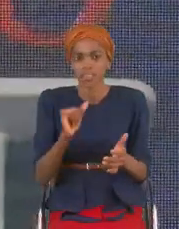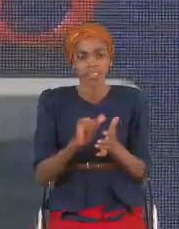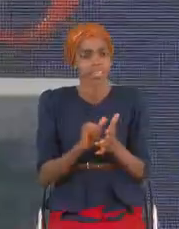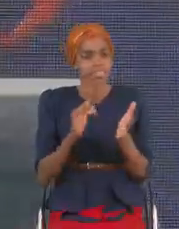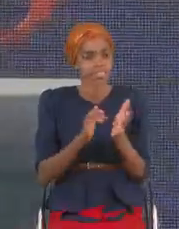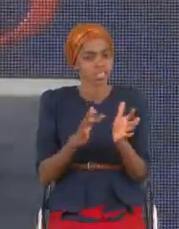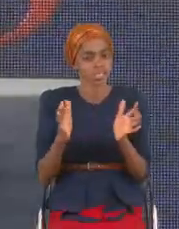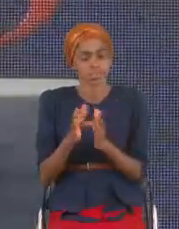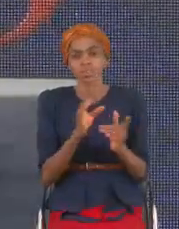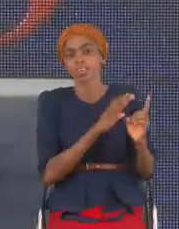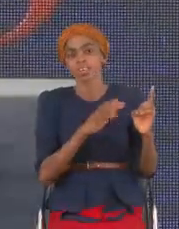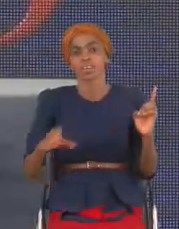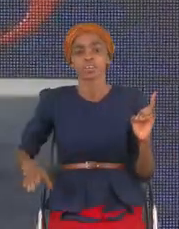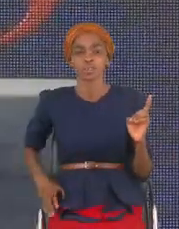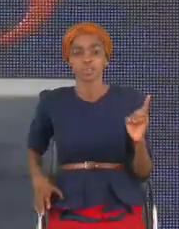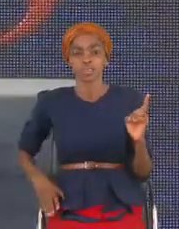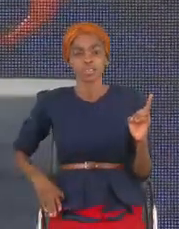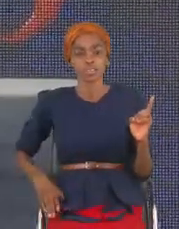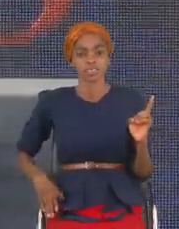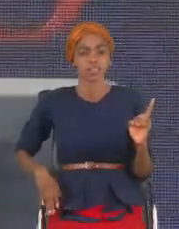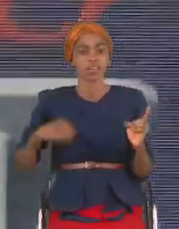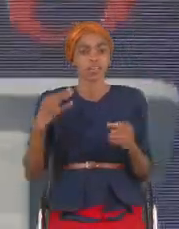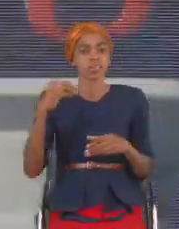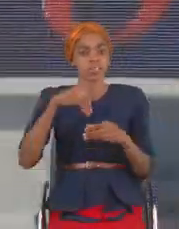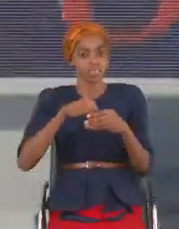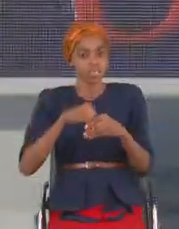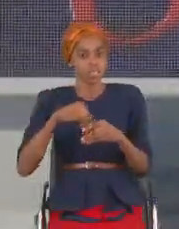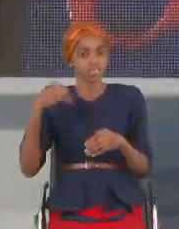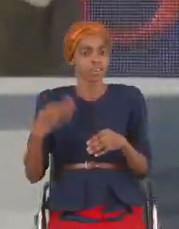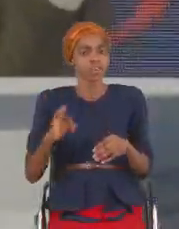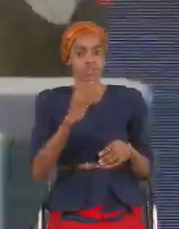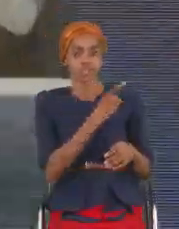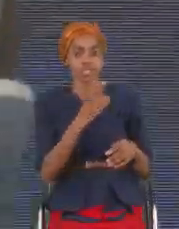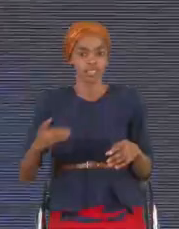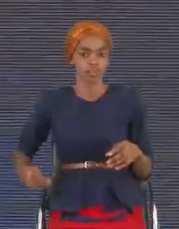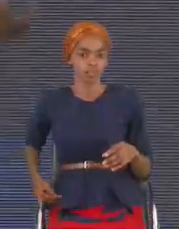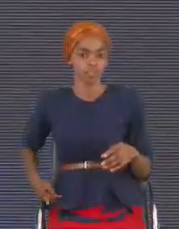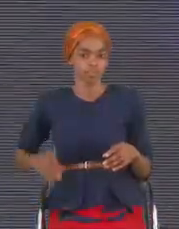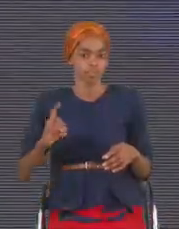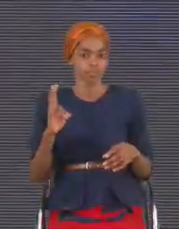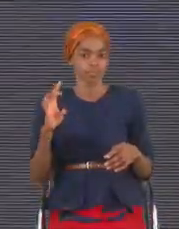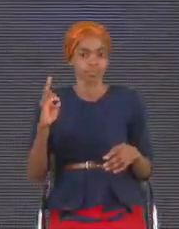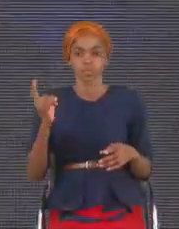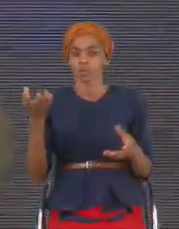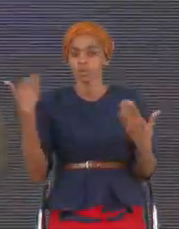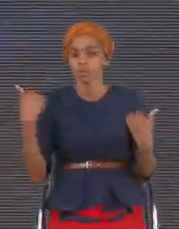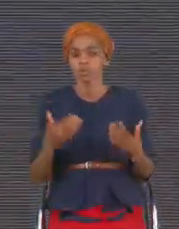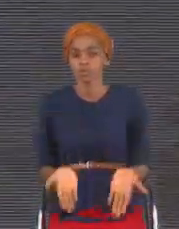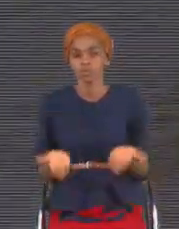Jesus Christ of the seed of David was raised from the